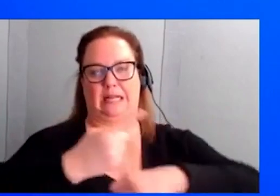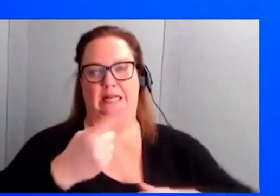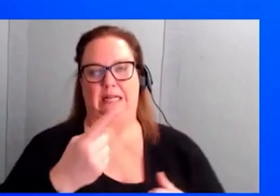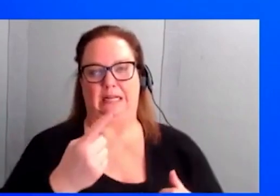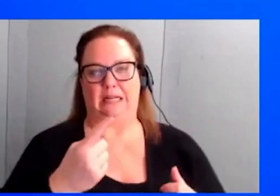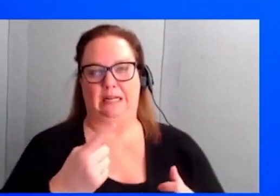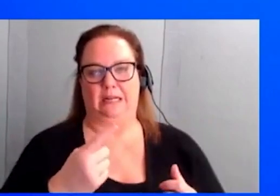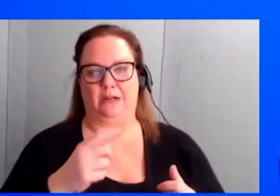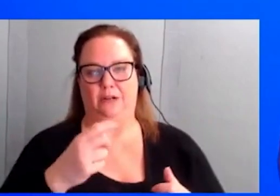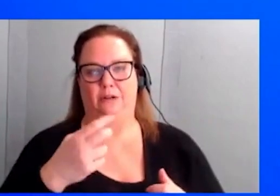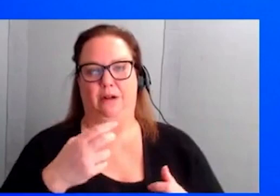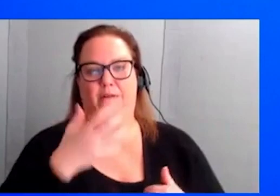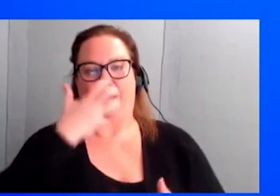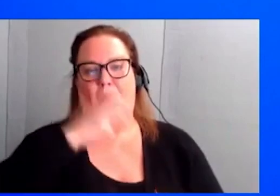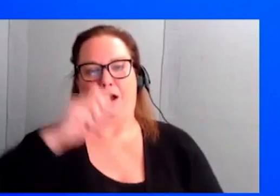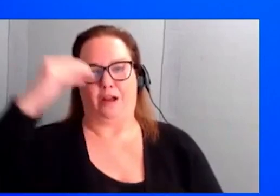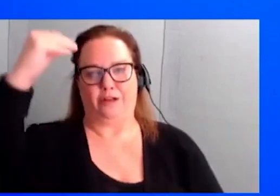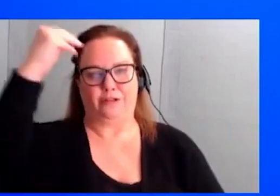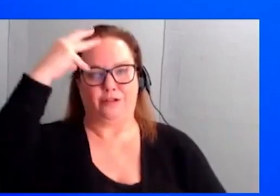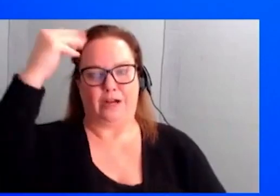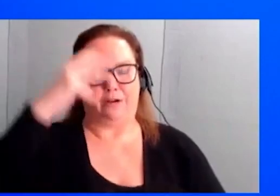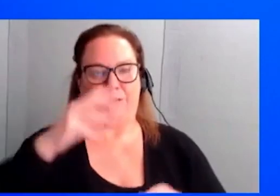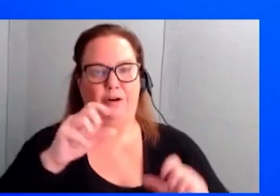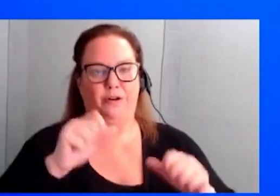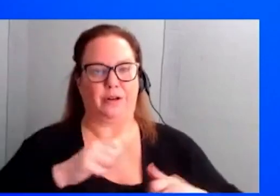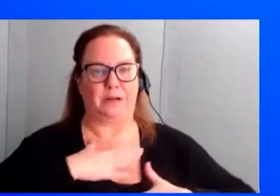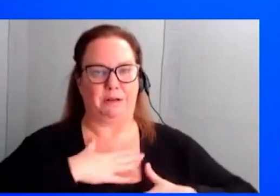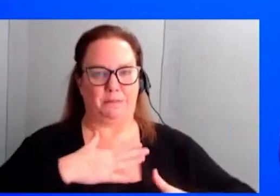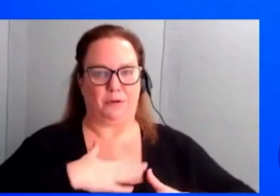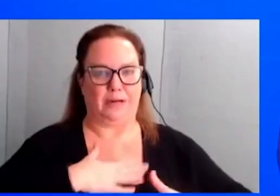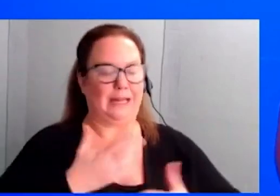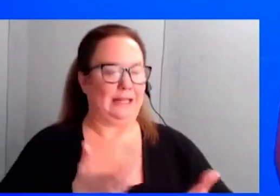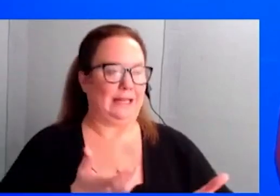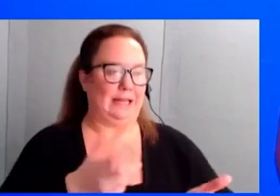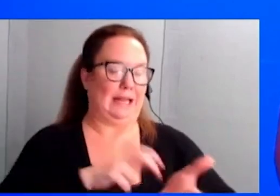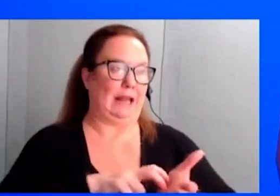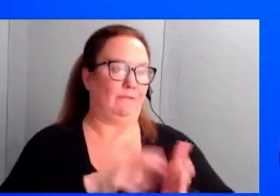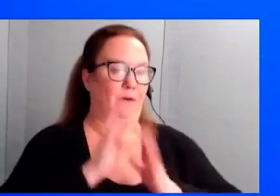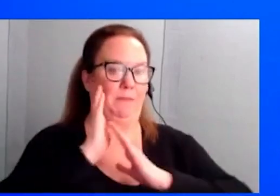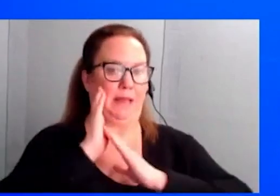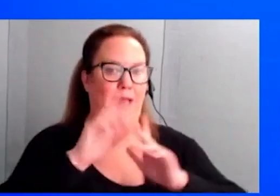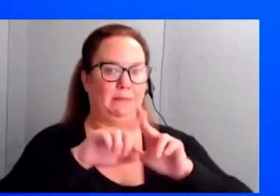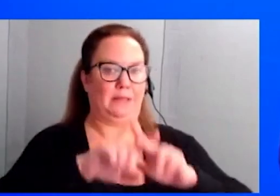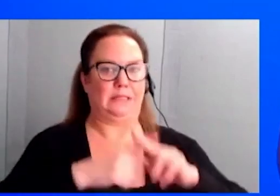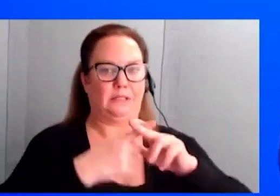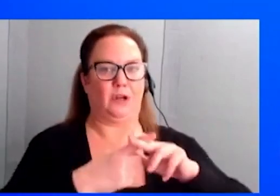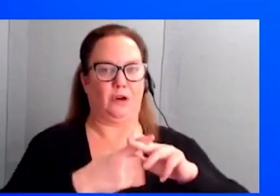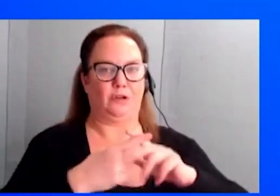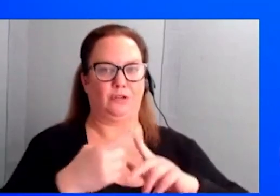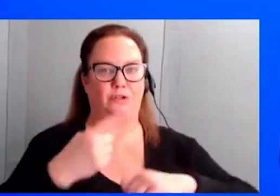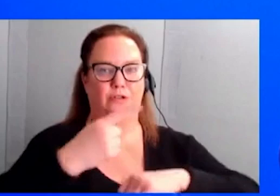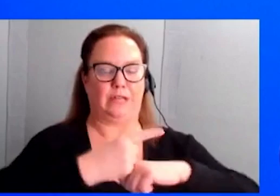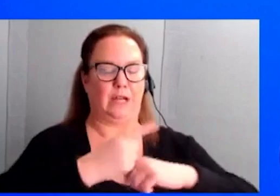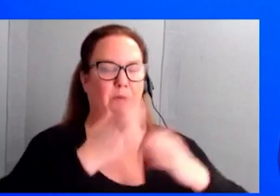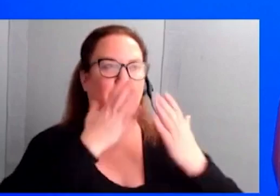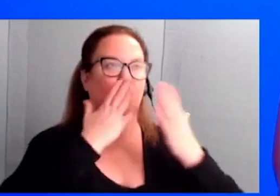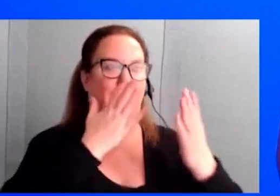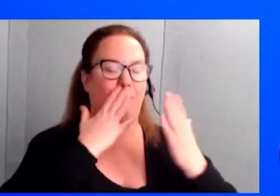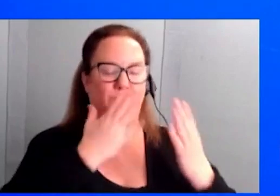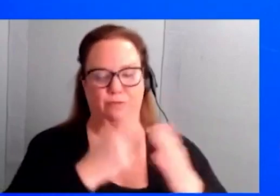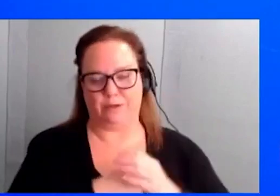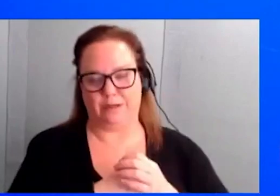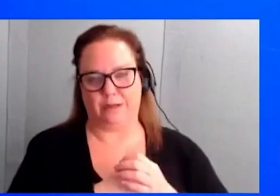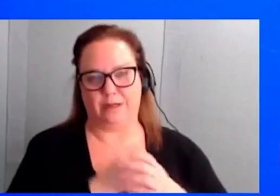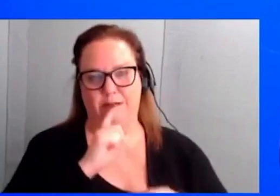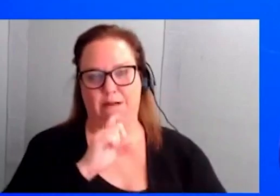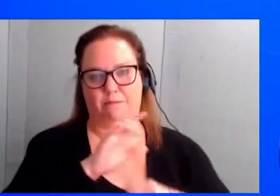hot shower or that you're able to breathe and get out of bed. But start your day with gratitude, and I promise you